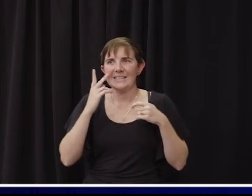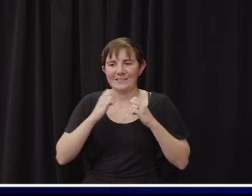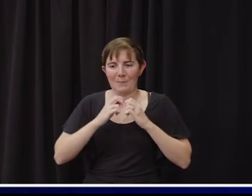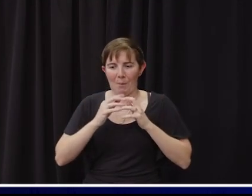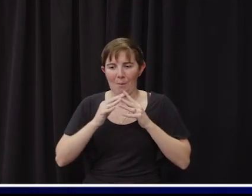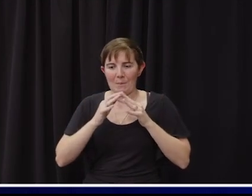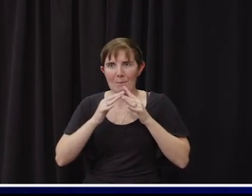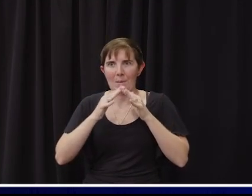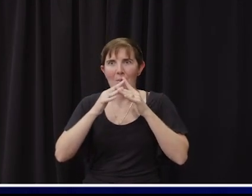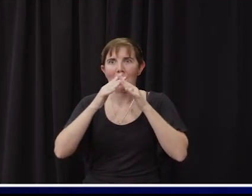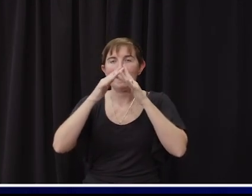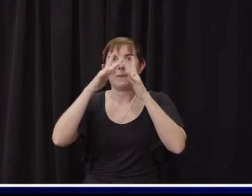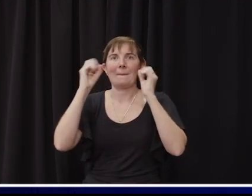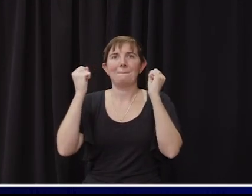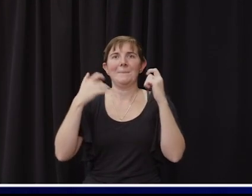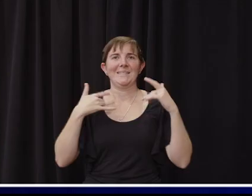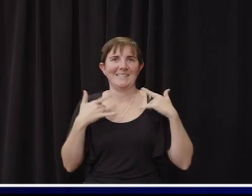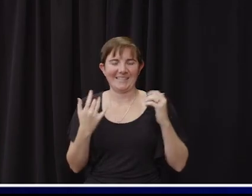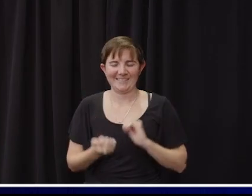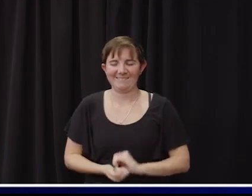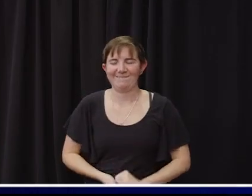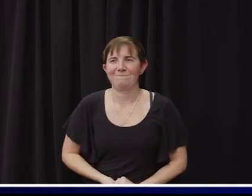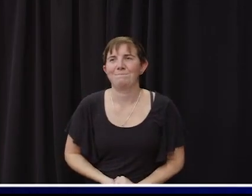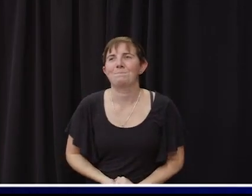you're working on finally are under construction.